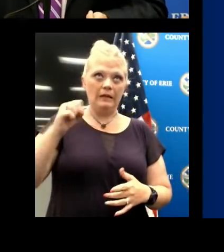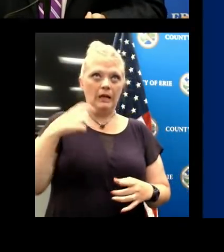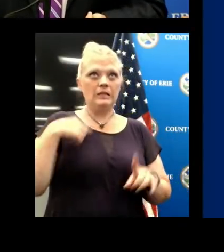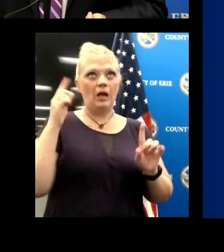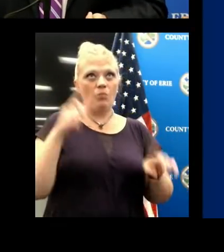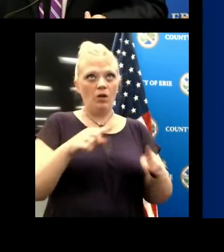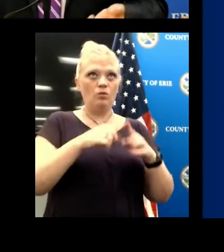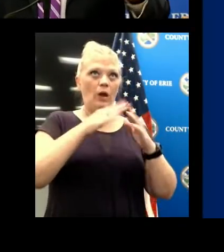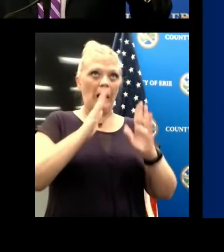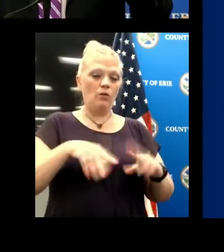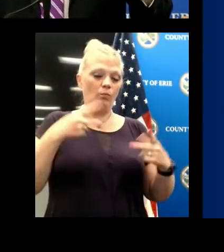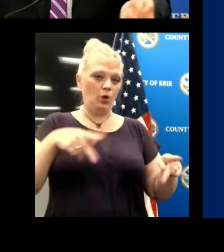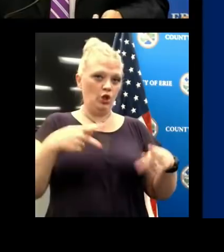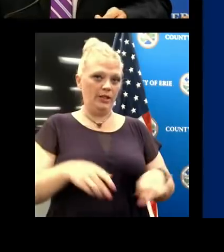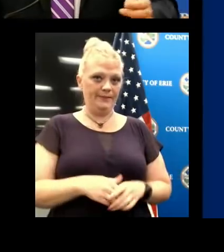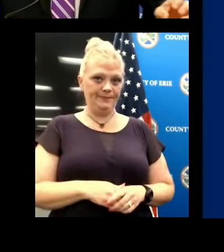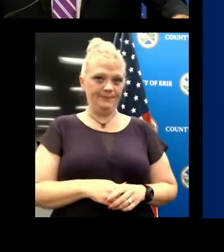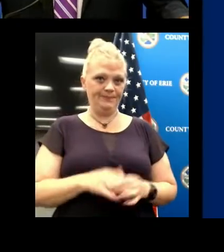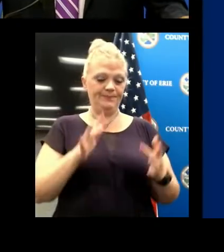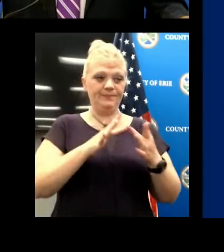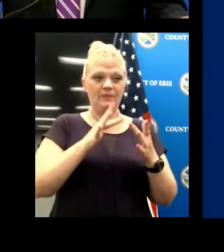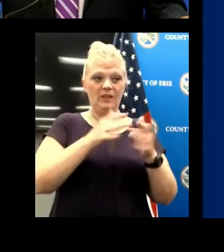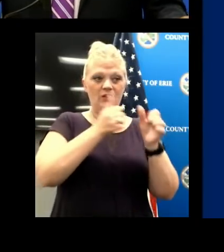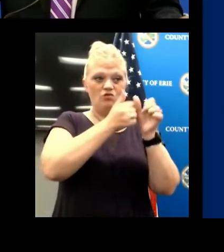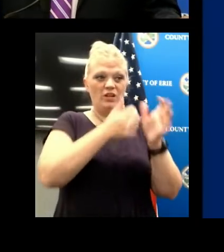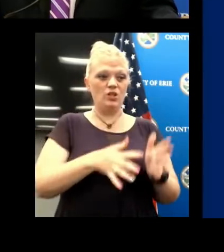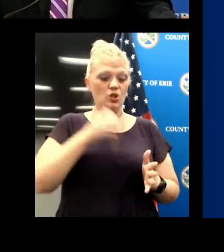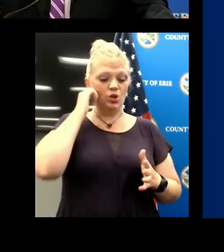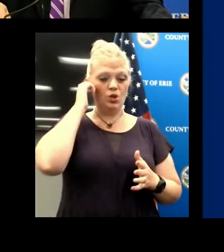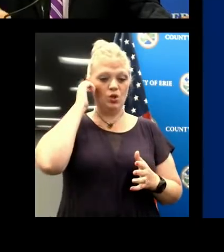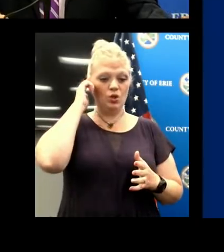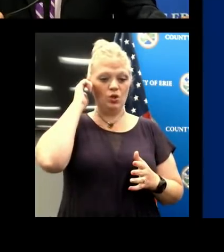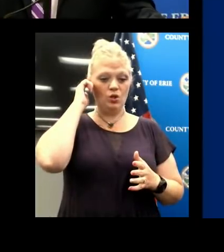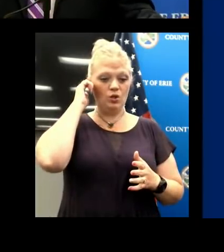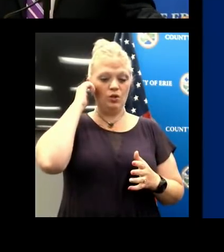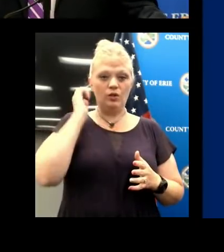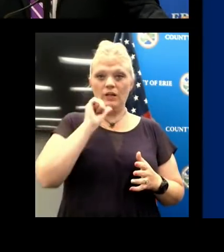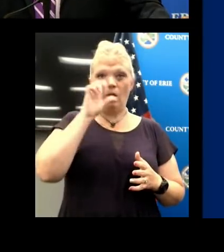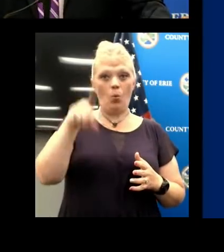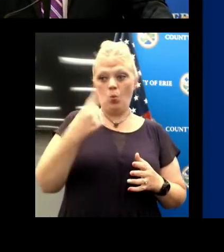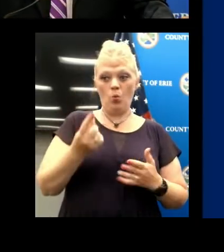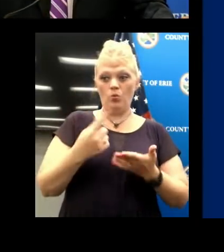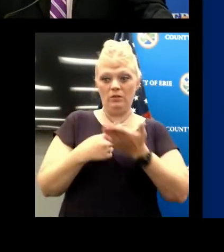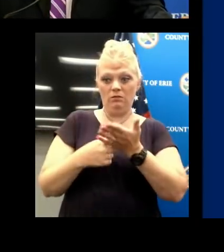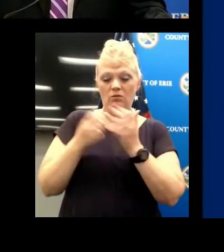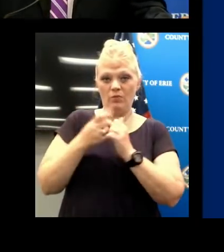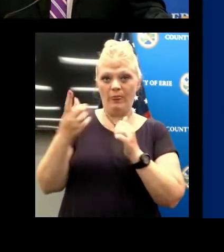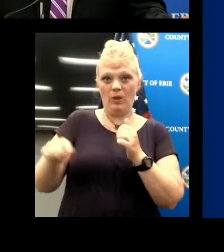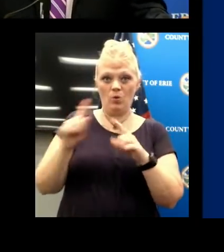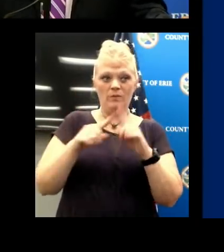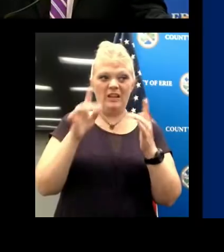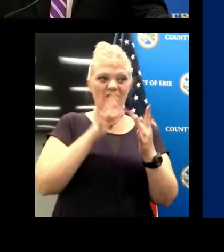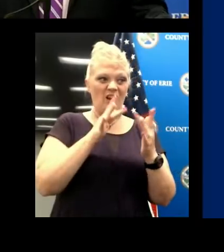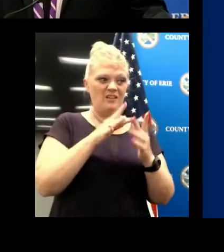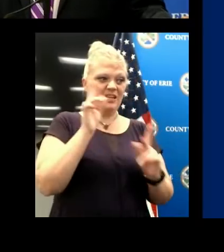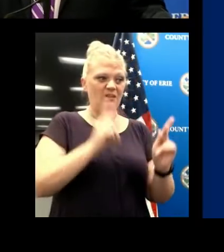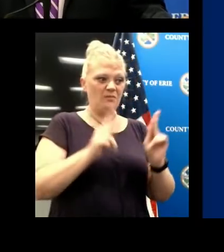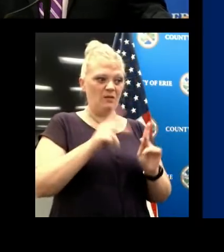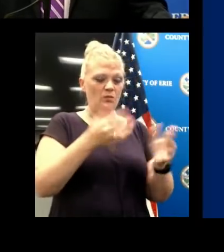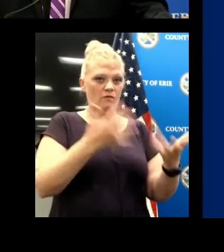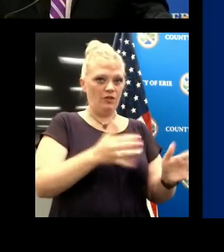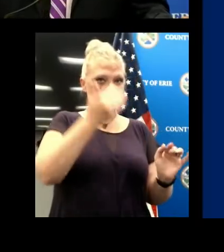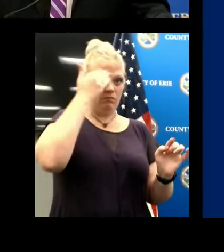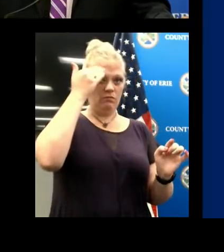parties. Our contact tracers not only talking to those individuals, but they've contacted individuals that we've been made aware